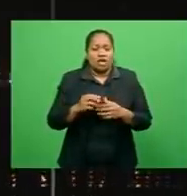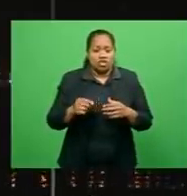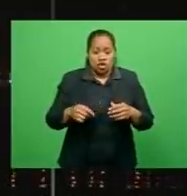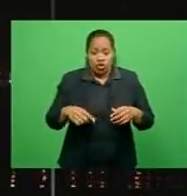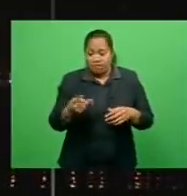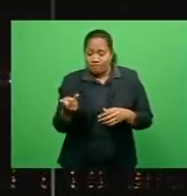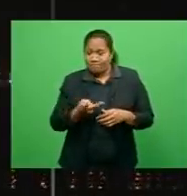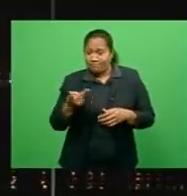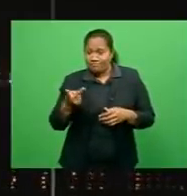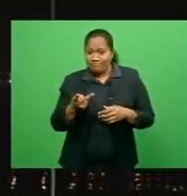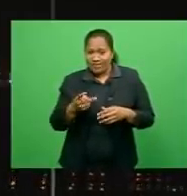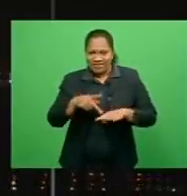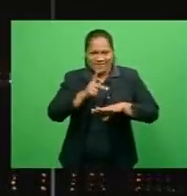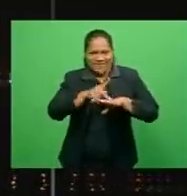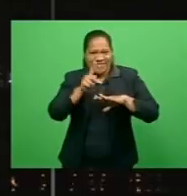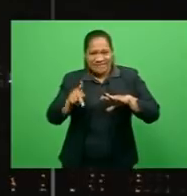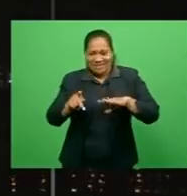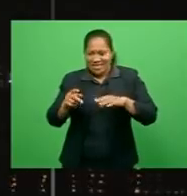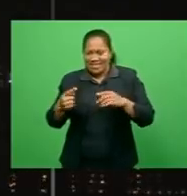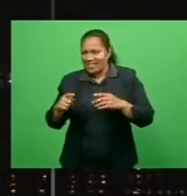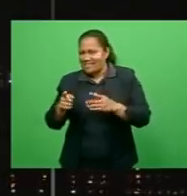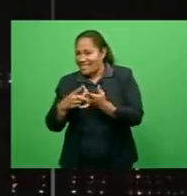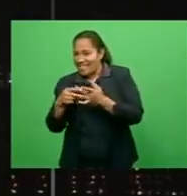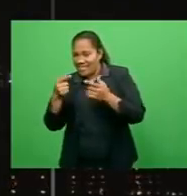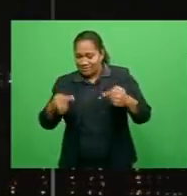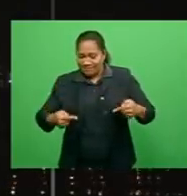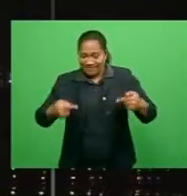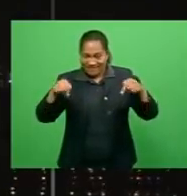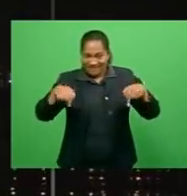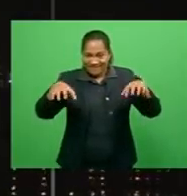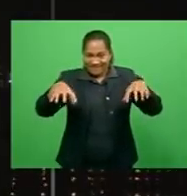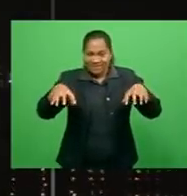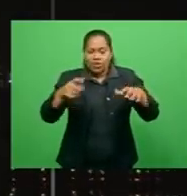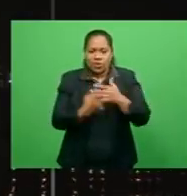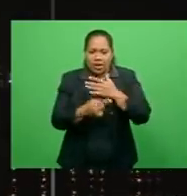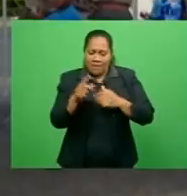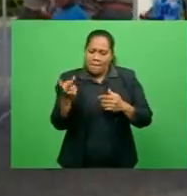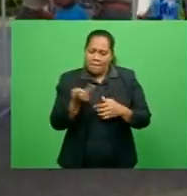of the House were at the main event in Suva. Lena Rees reports.